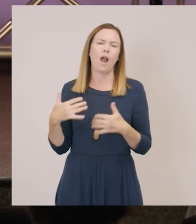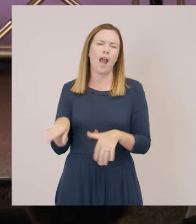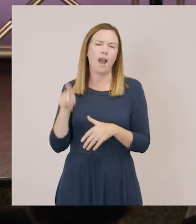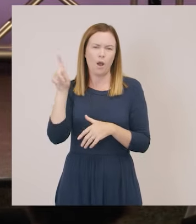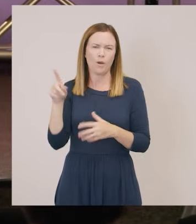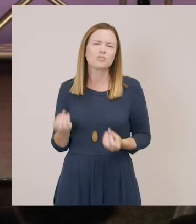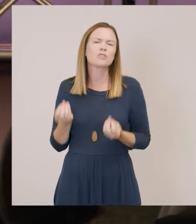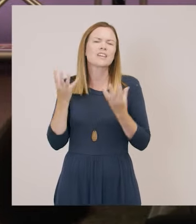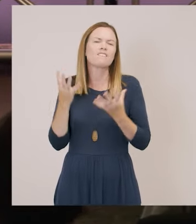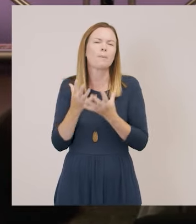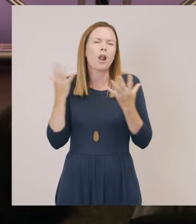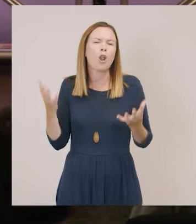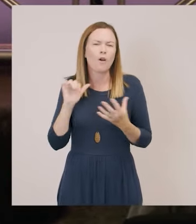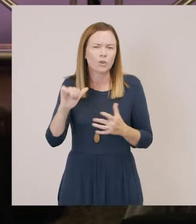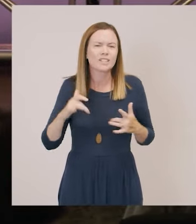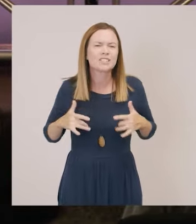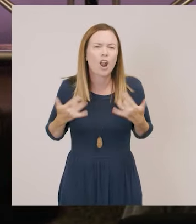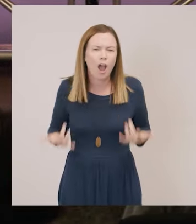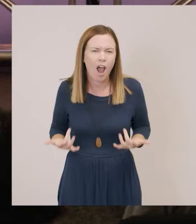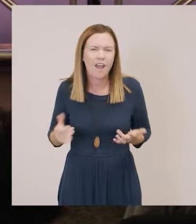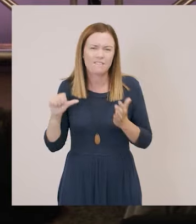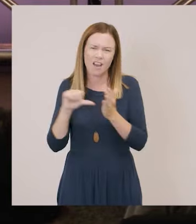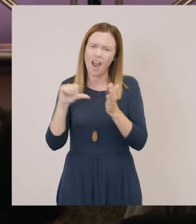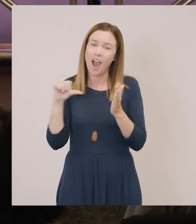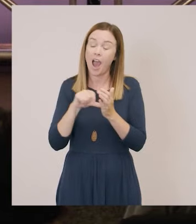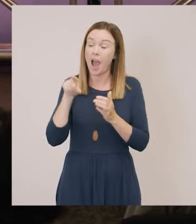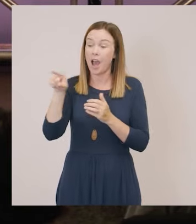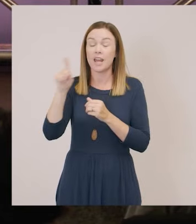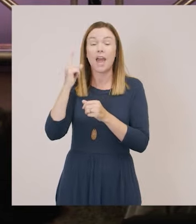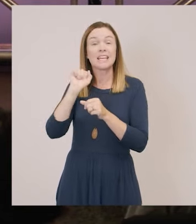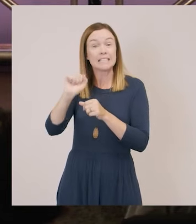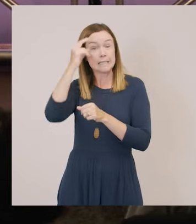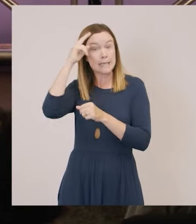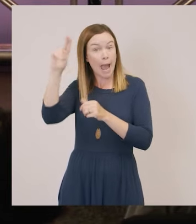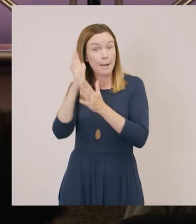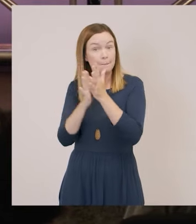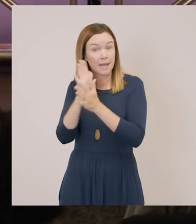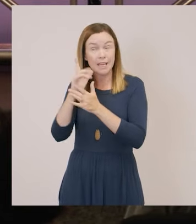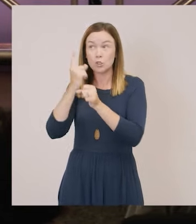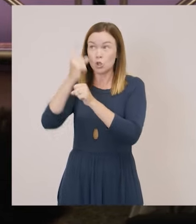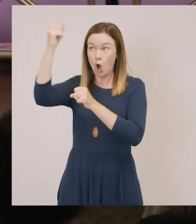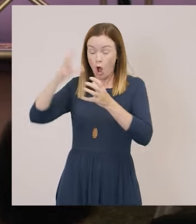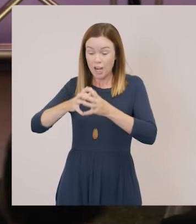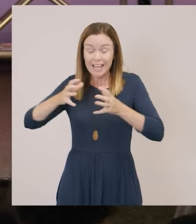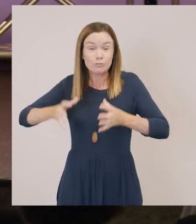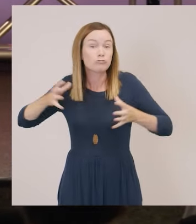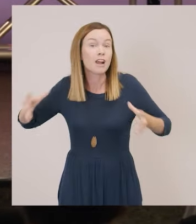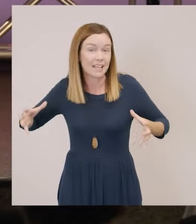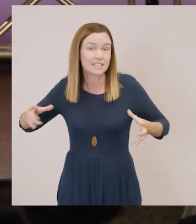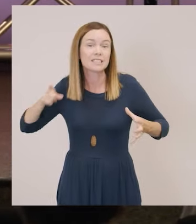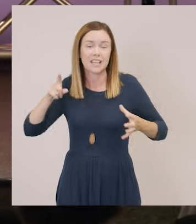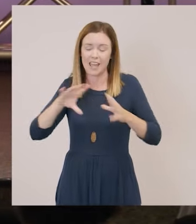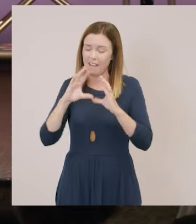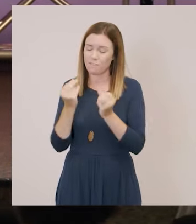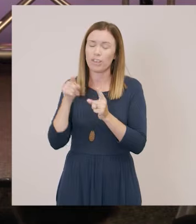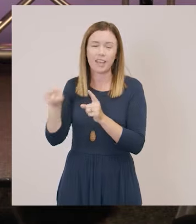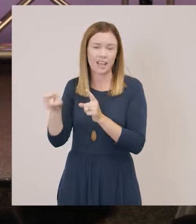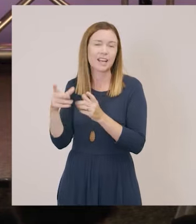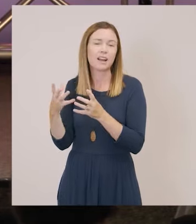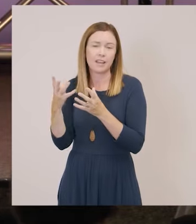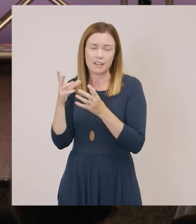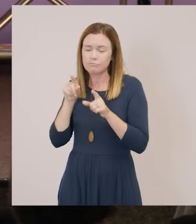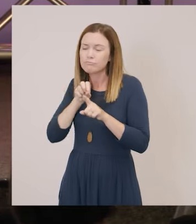God increase. God brought increase wherever Joseph set foot. Think about Daniel. Daniel was removed from everything